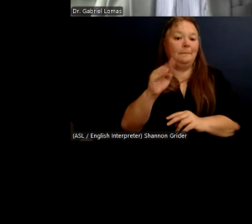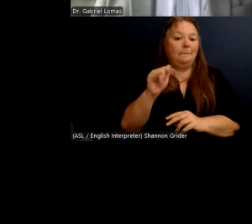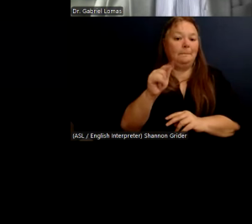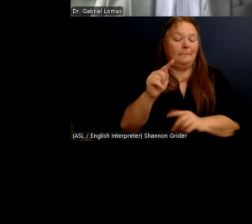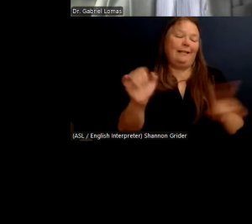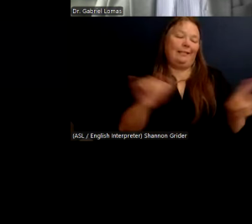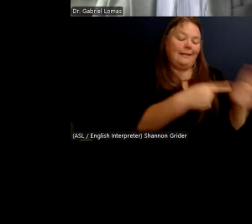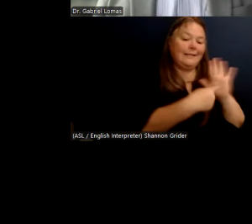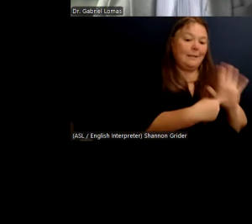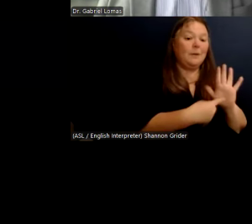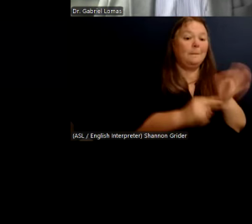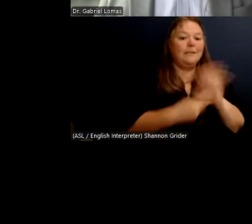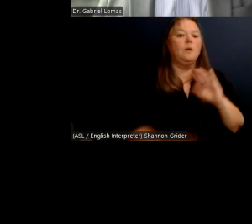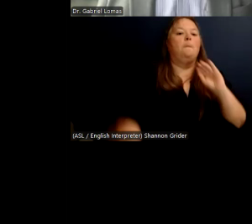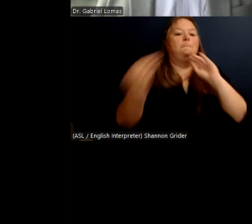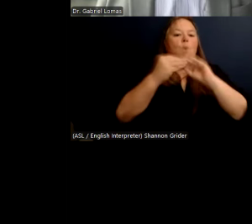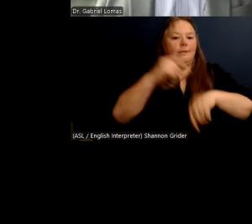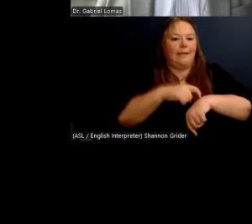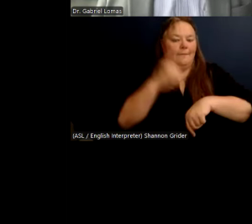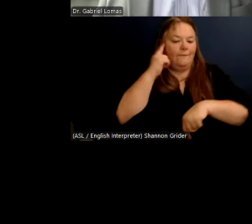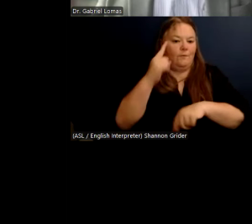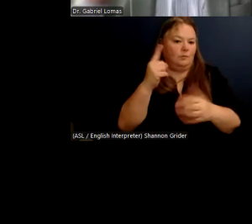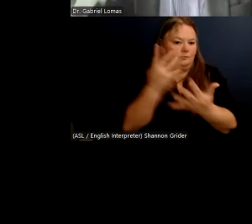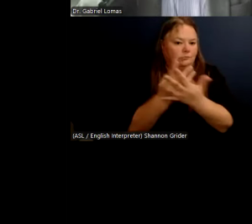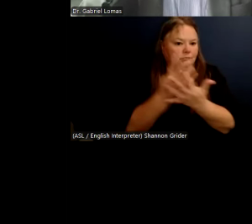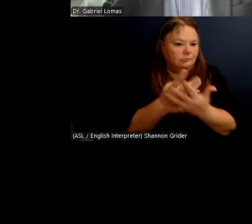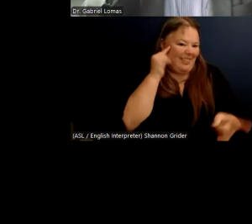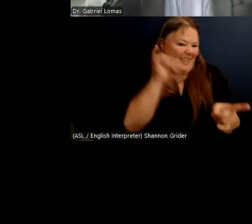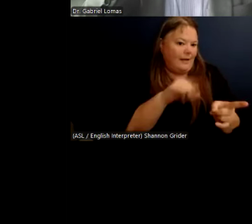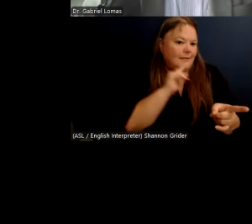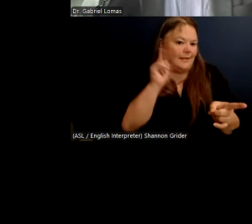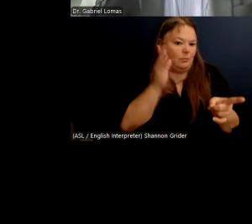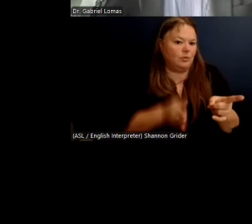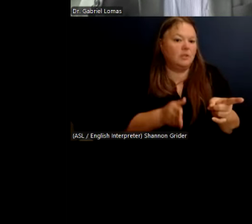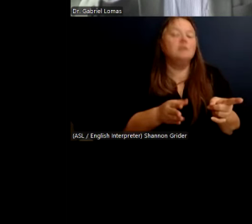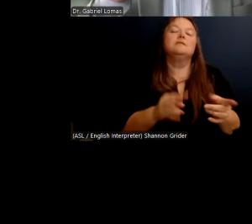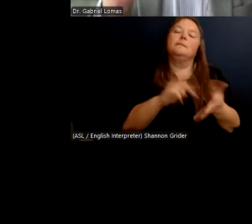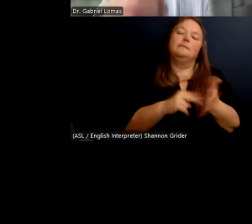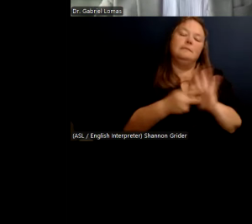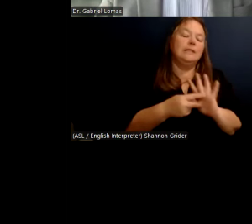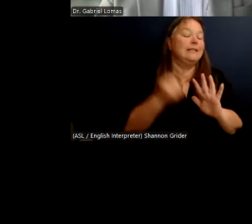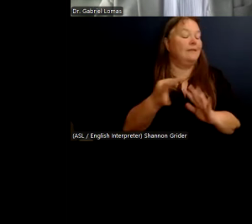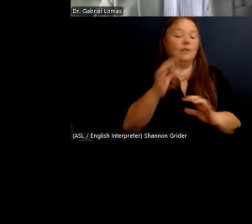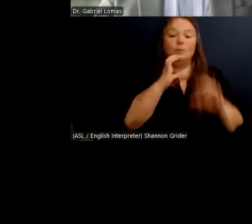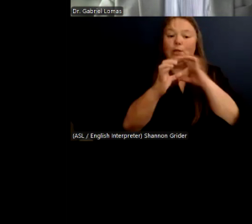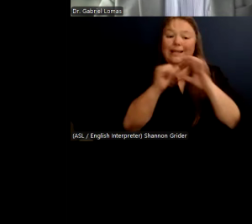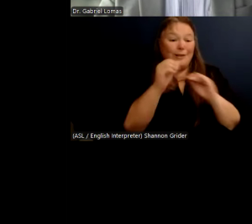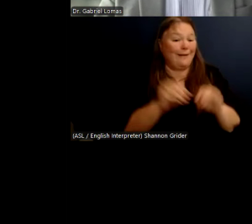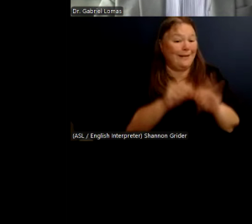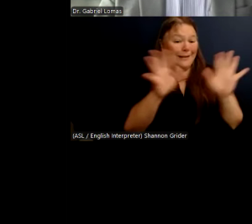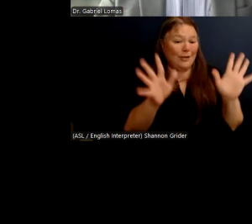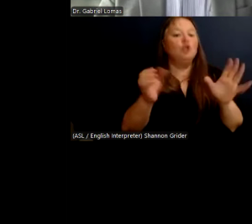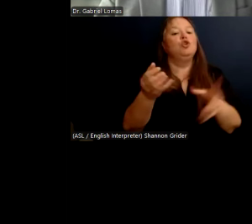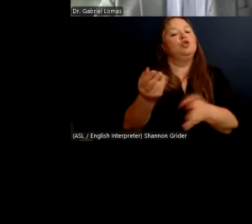more time in prison for that deaf inmate. So again, it's really important, if communication isn't clear, to use a certified